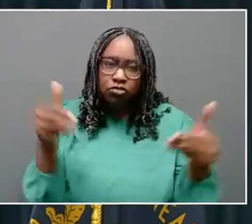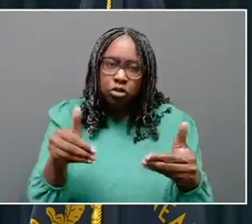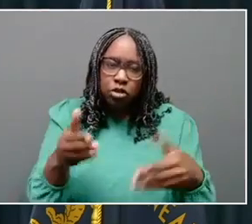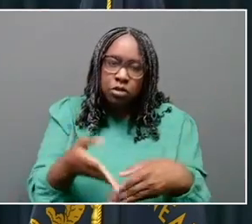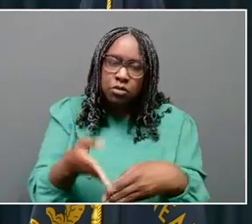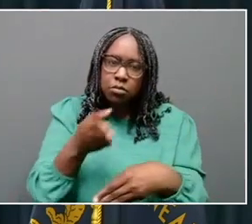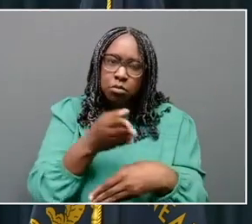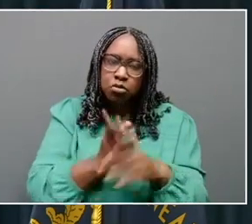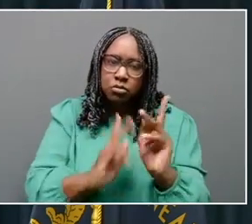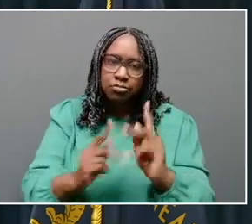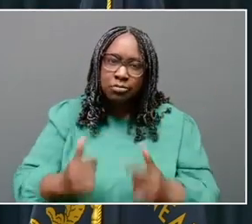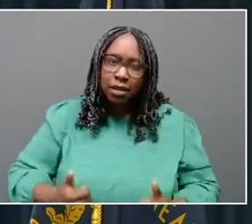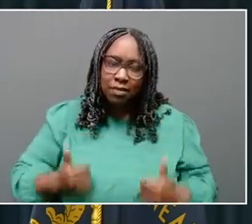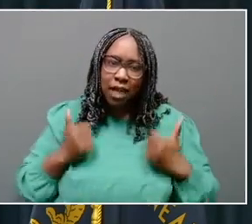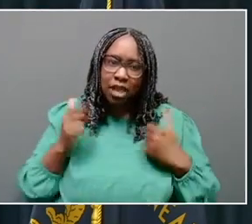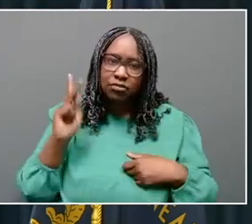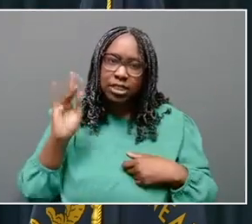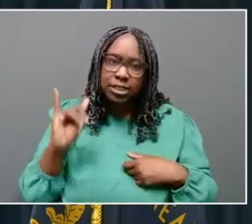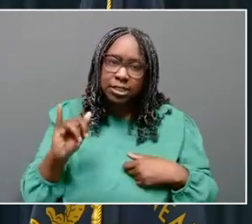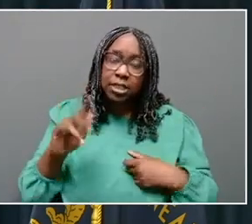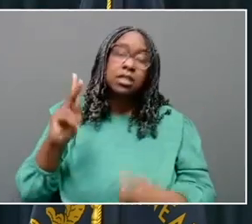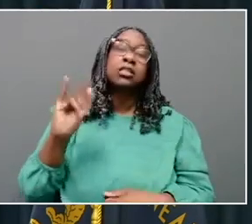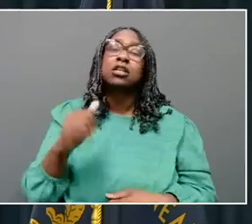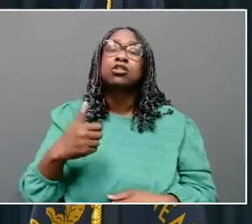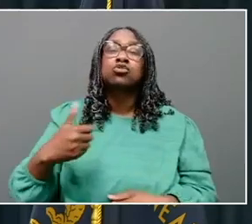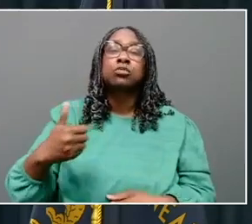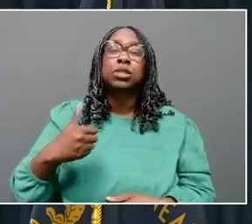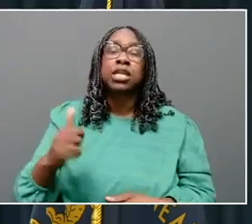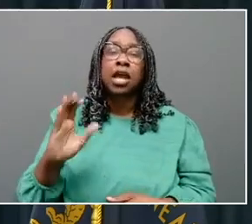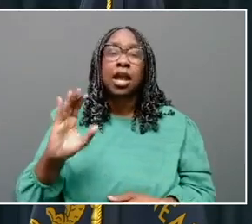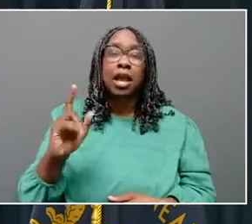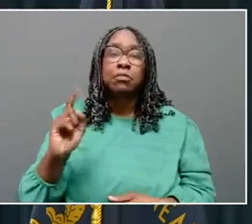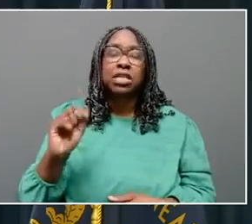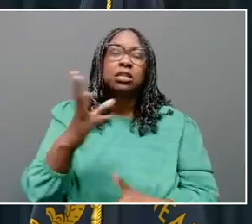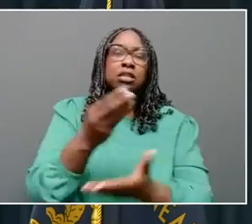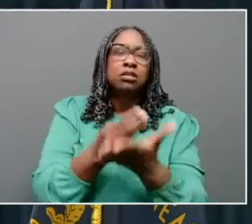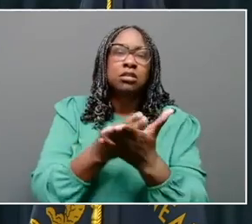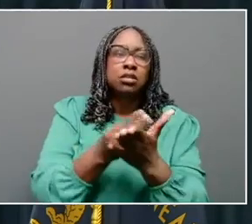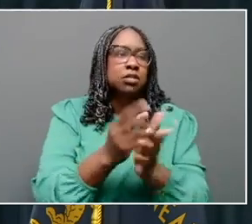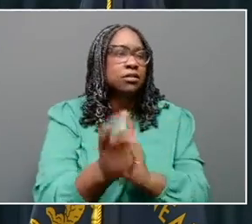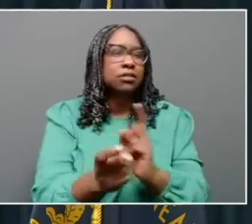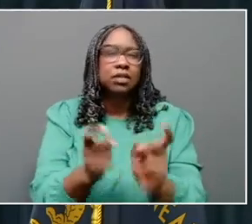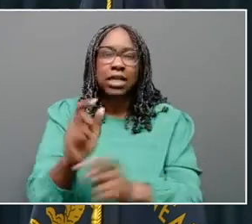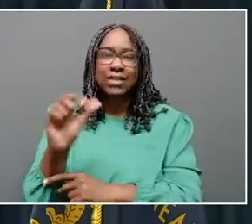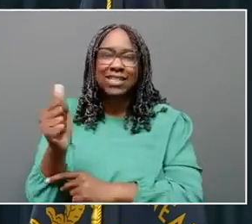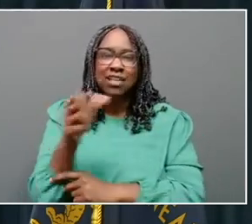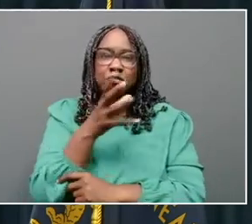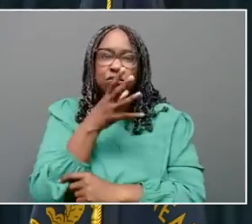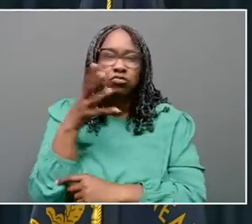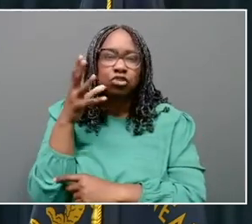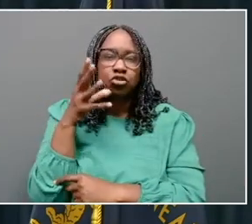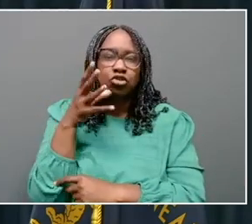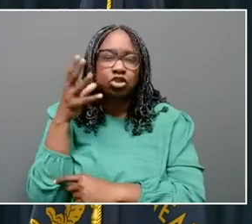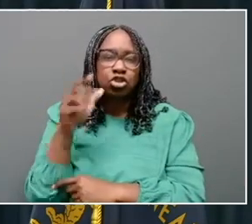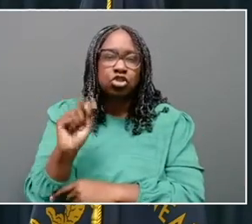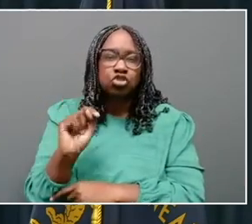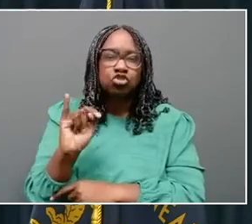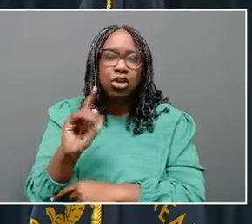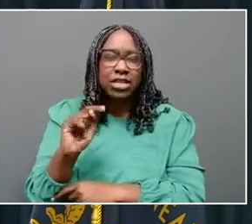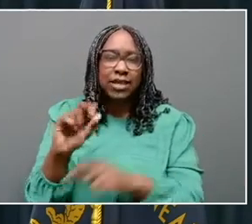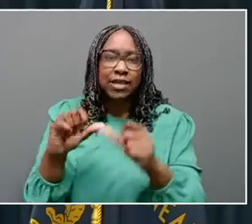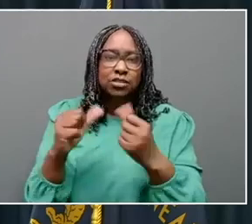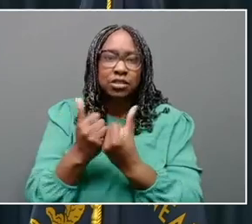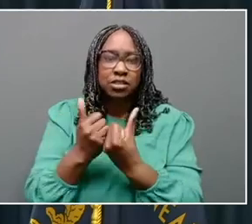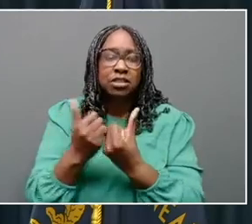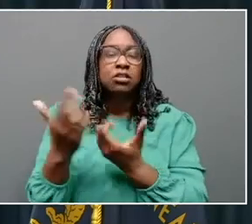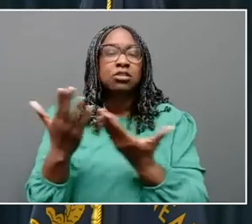lives. The Kentucky Transportation Cabinet will distribute the funding to the following 10 rural transit agencies that serve 46 counties: